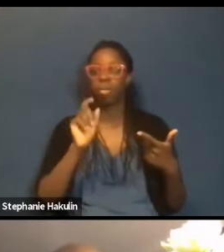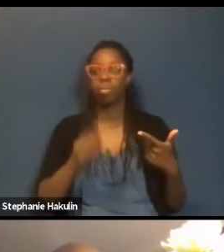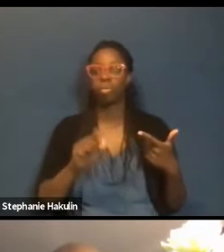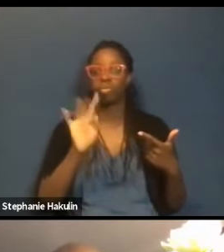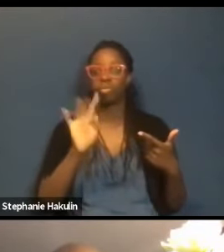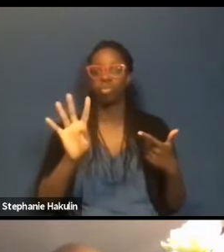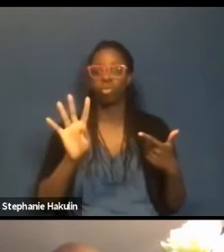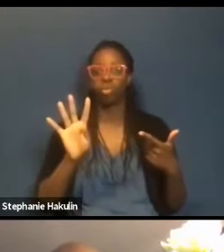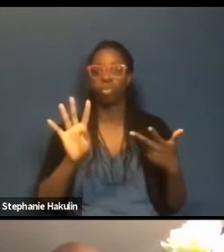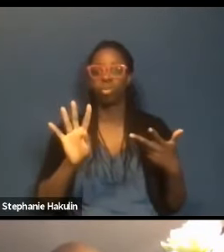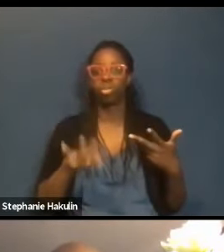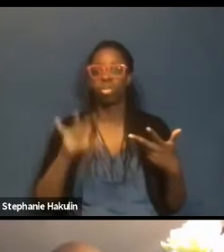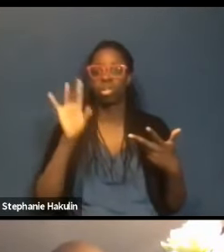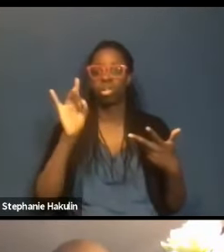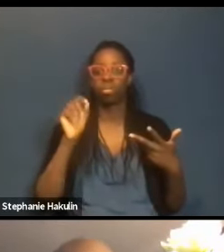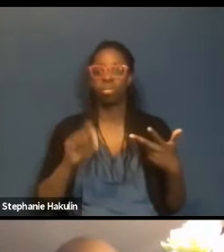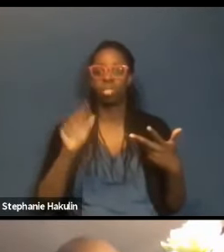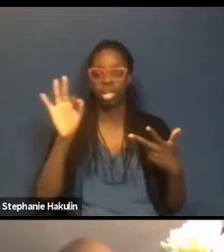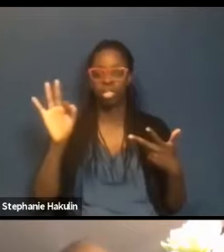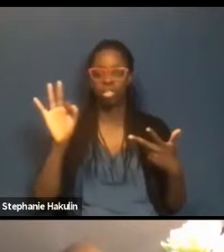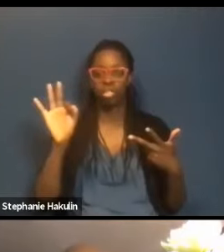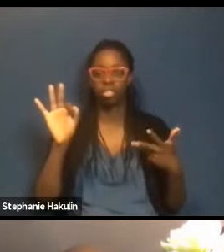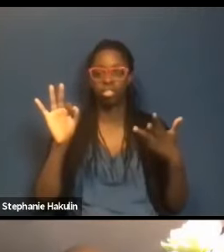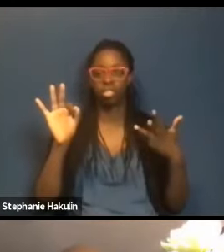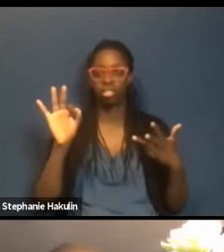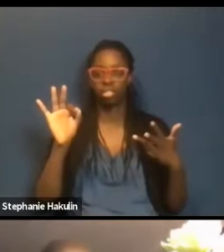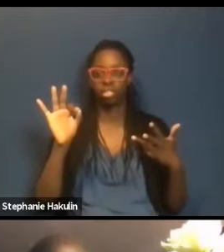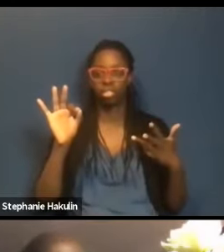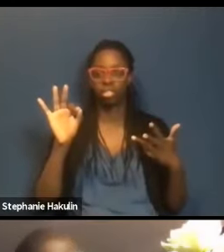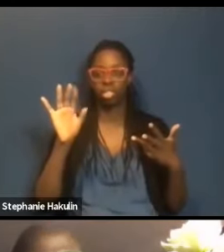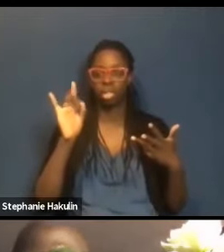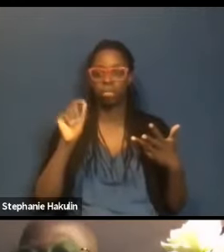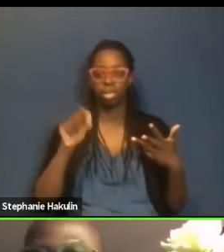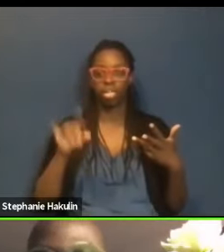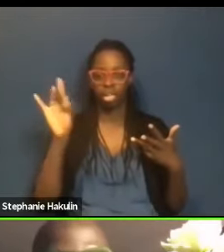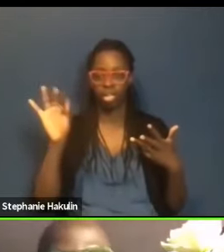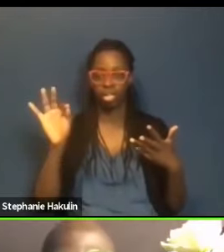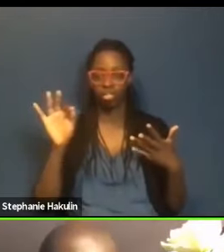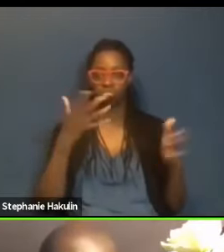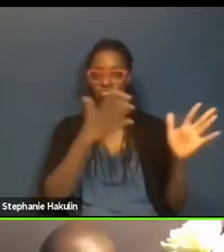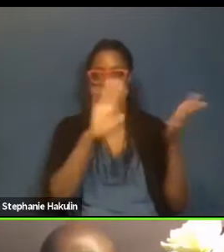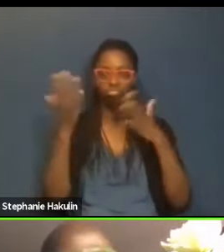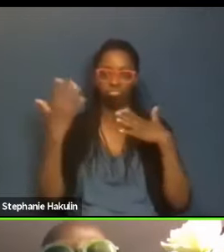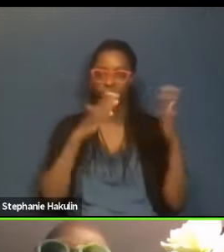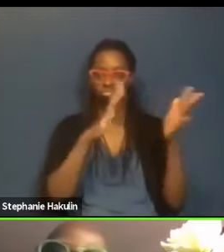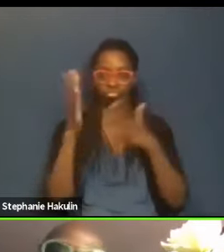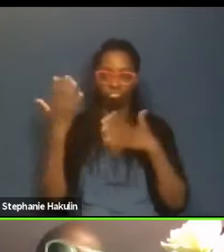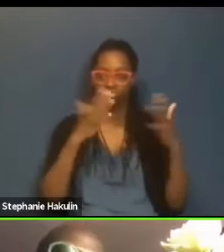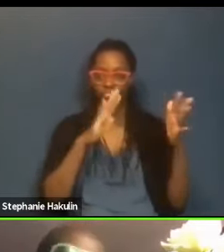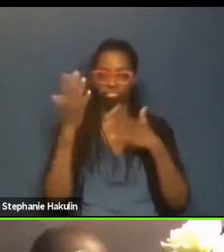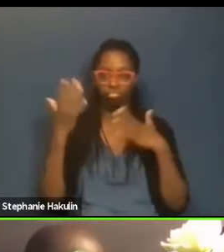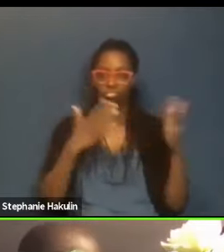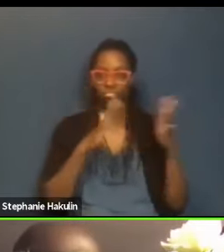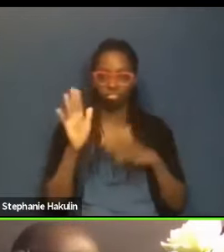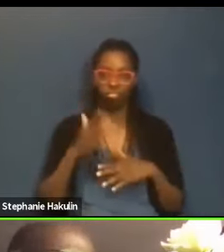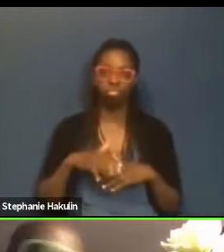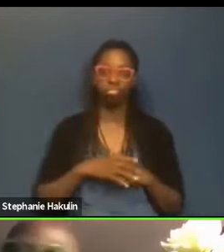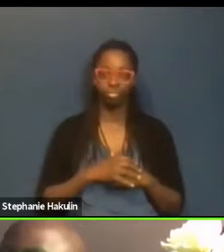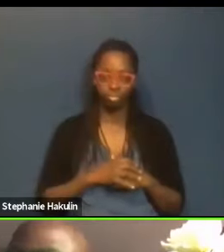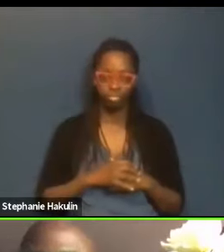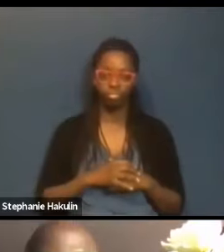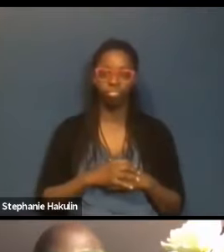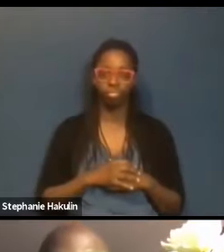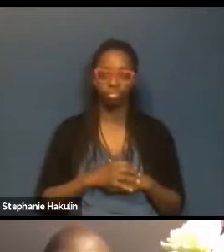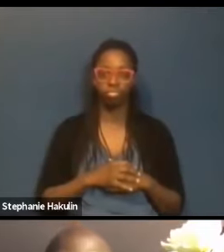have an 8.9 and an 8.9. But give it up for the poet. The All right. Poet. We're going to have to give it up for the